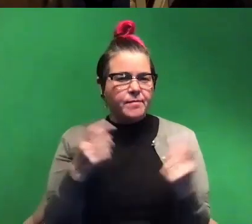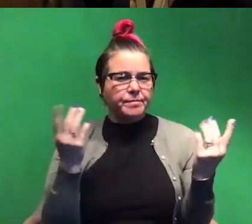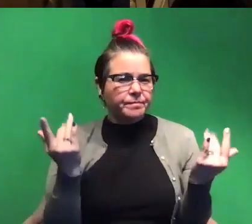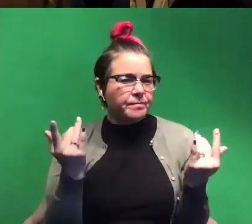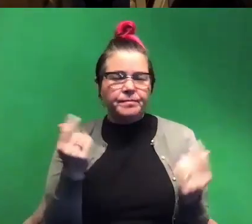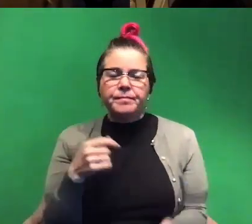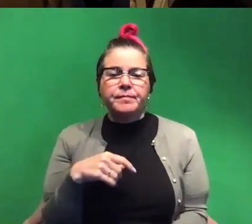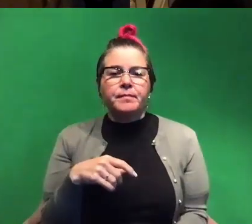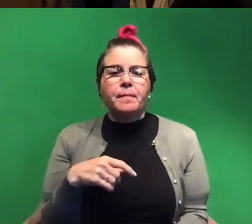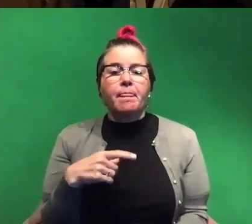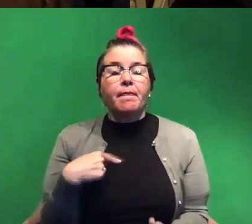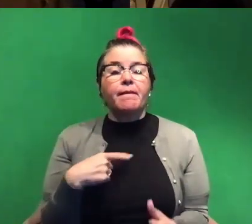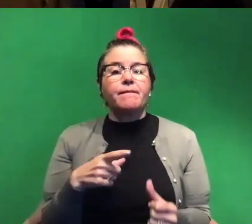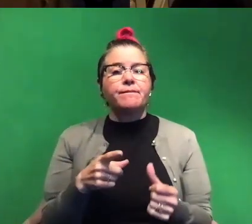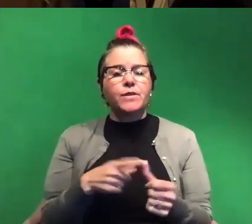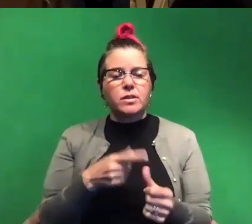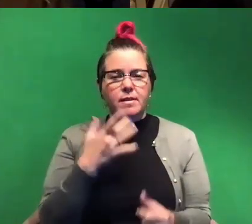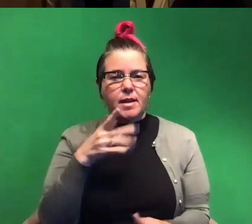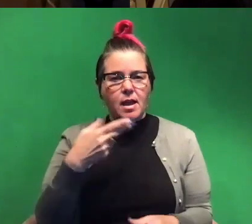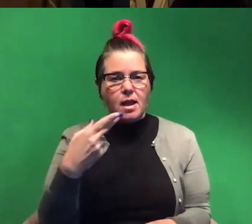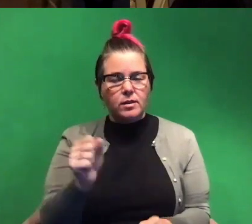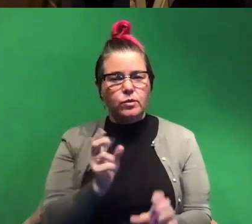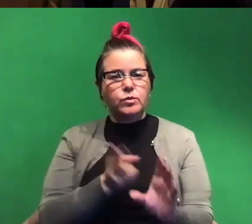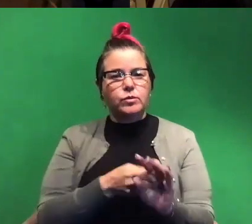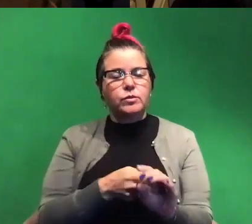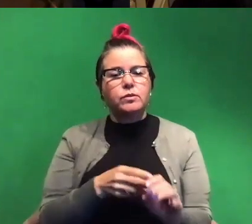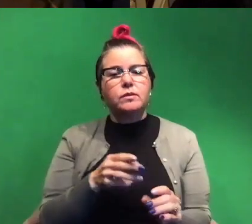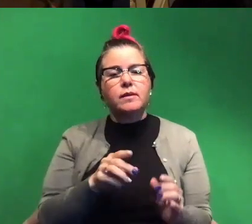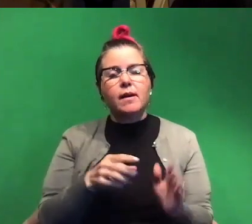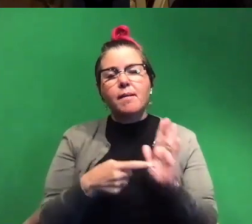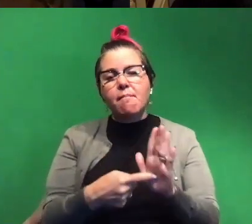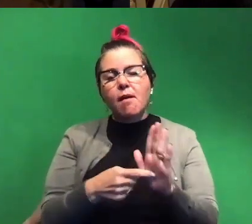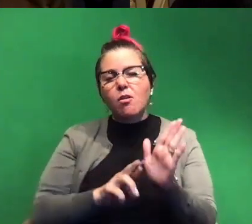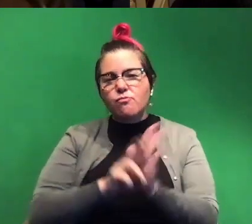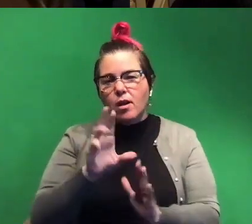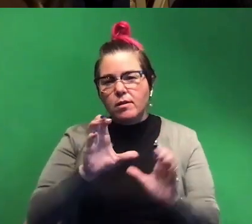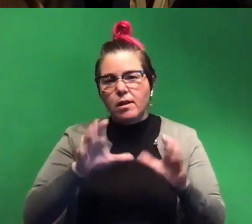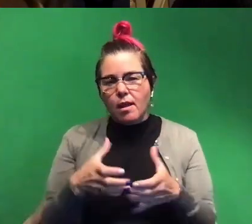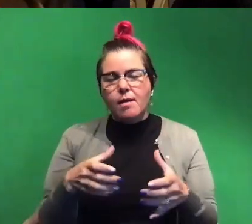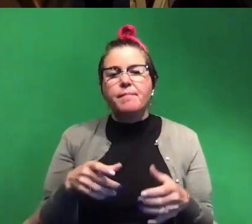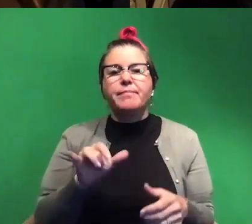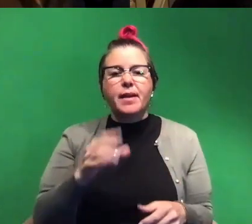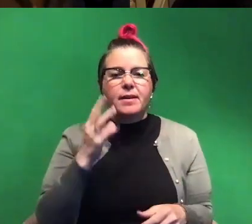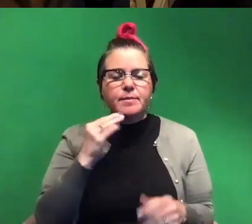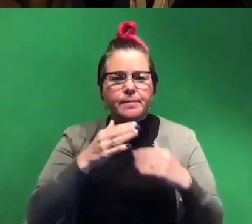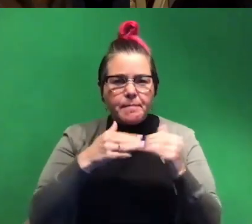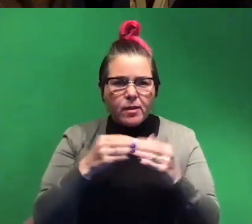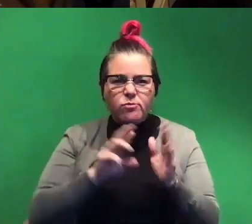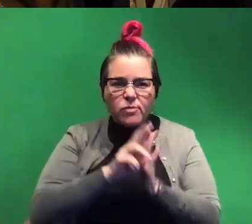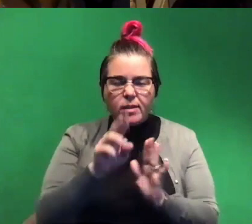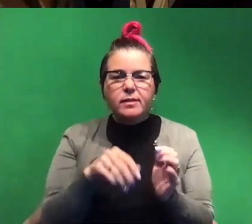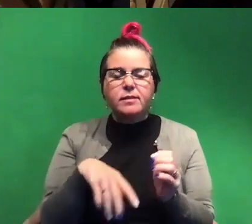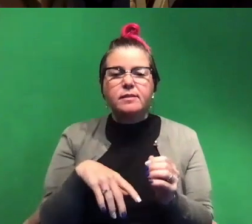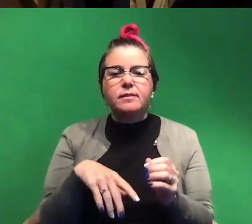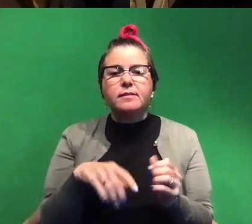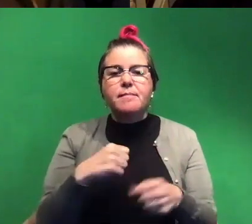I was really lucky in high school to join a model rocketry club. And that experience of building rockets and